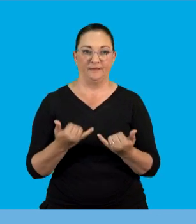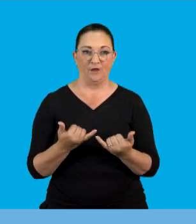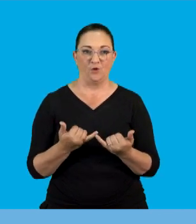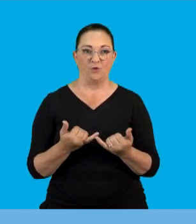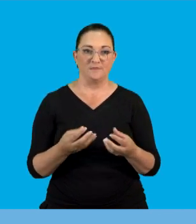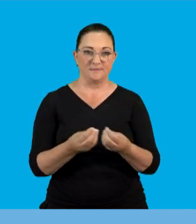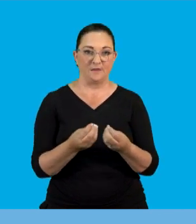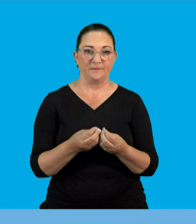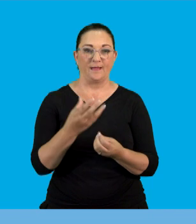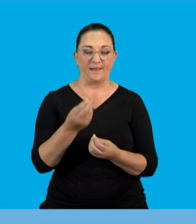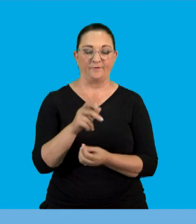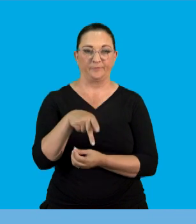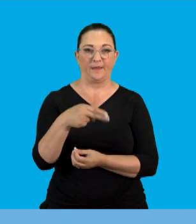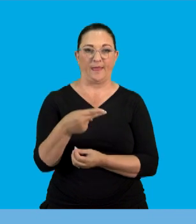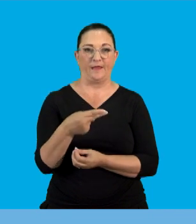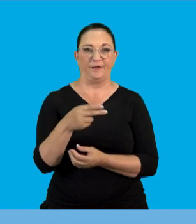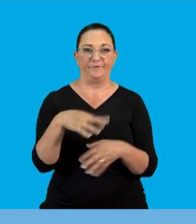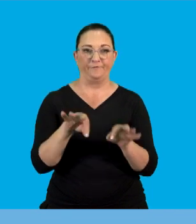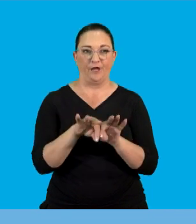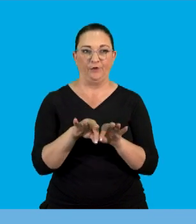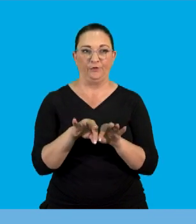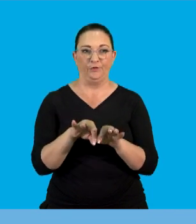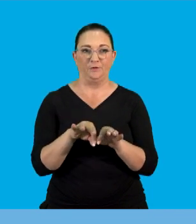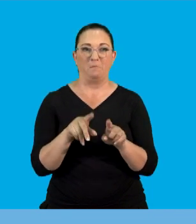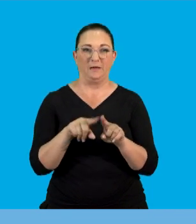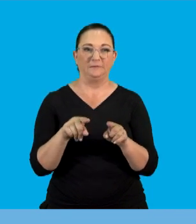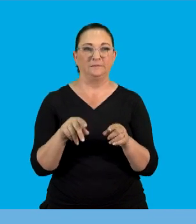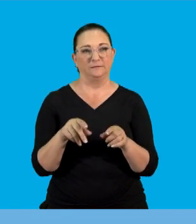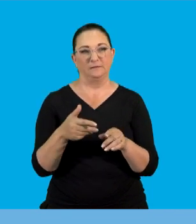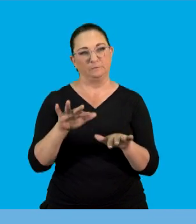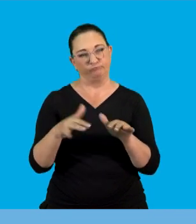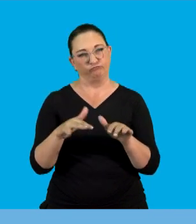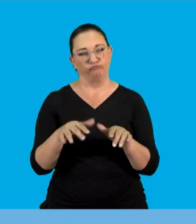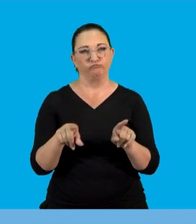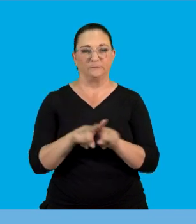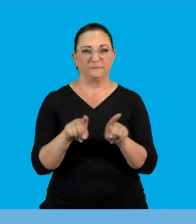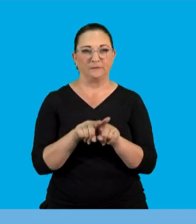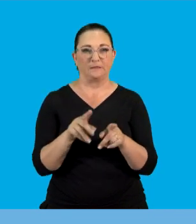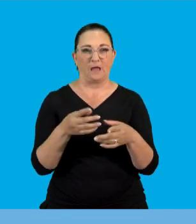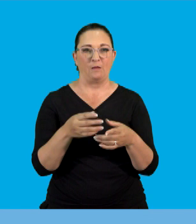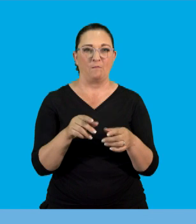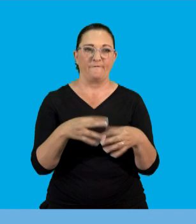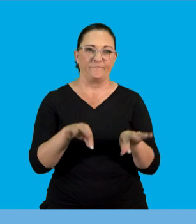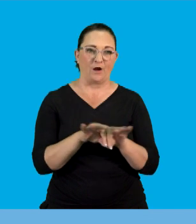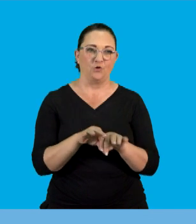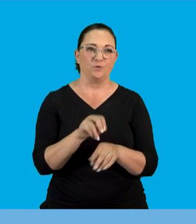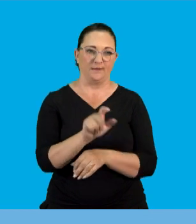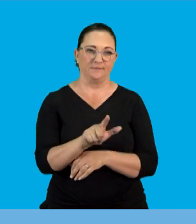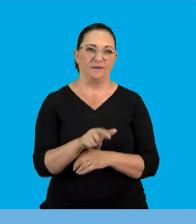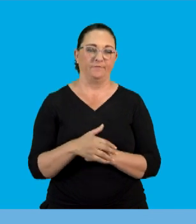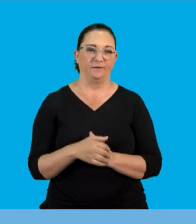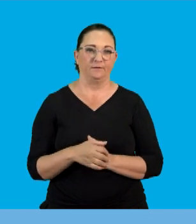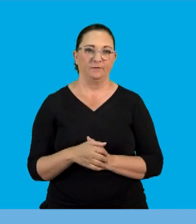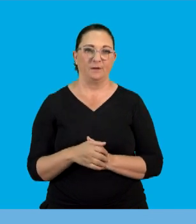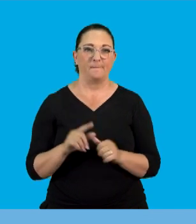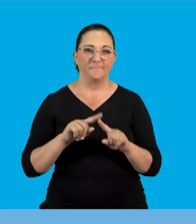to be a basic substance. Now, E, something which are substances, they have pH values approximately that is